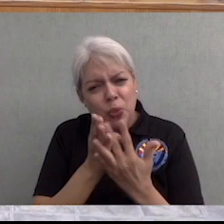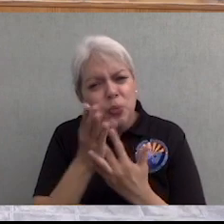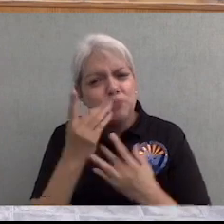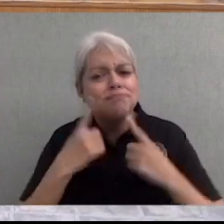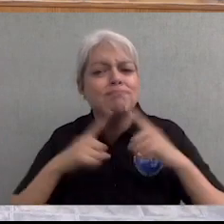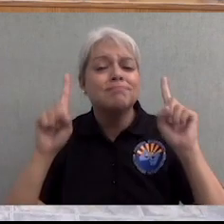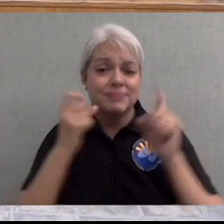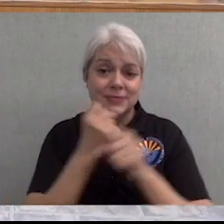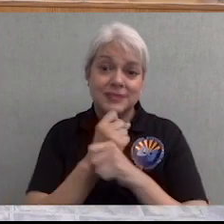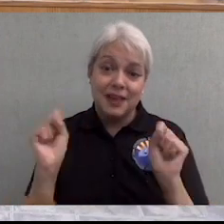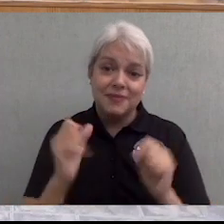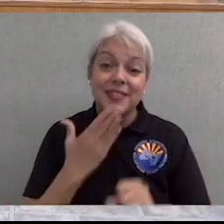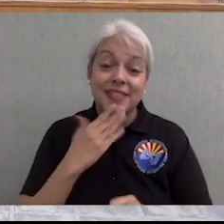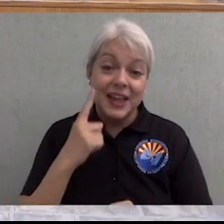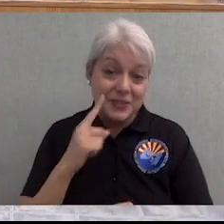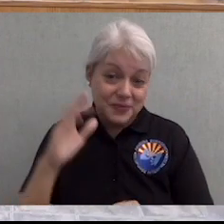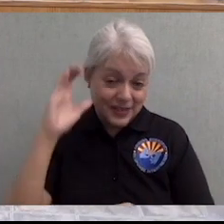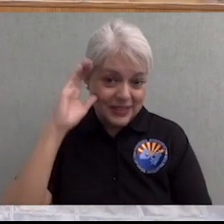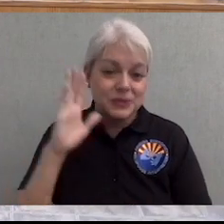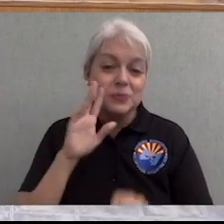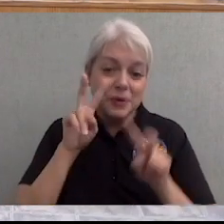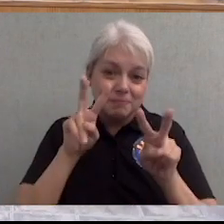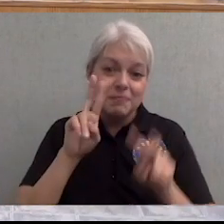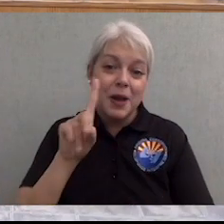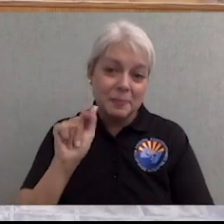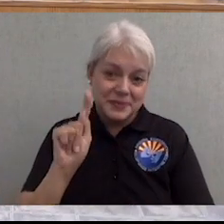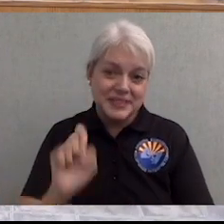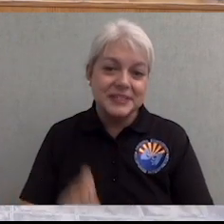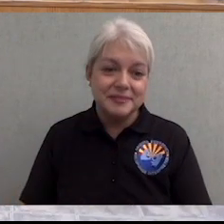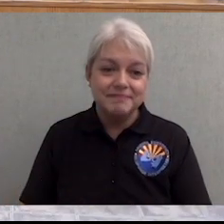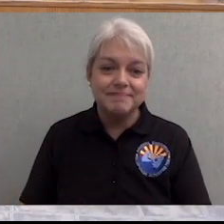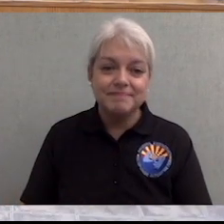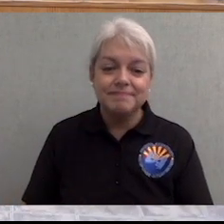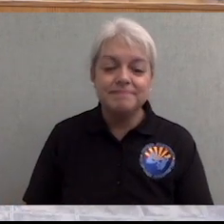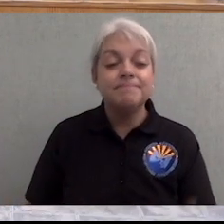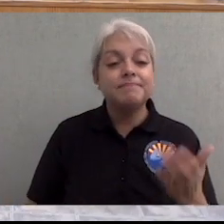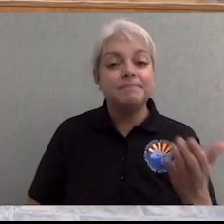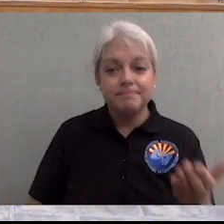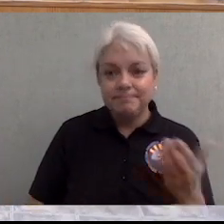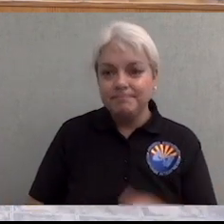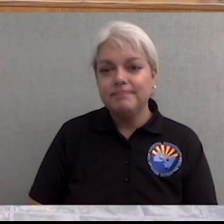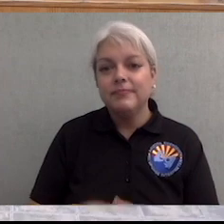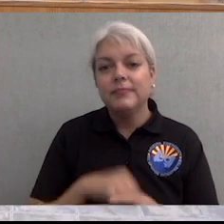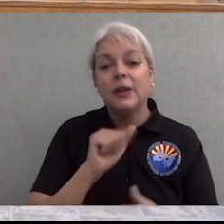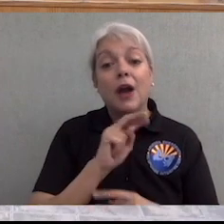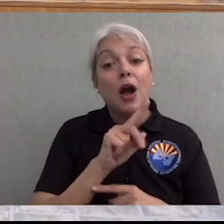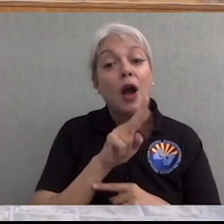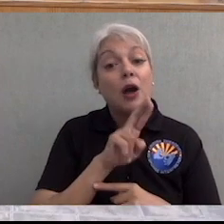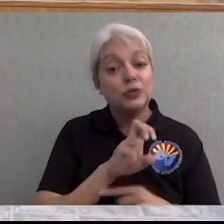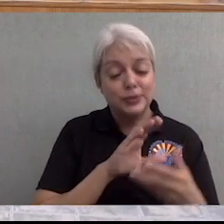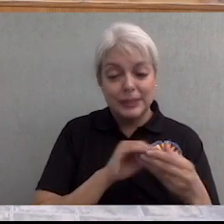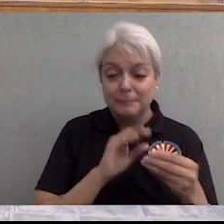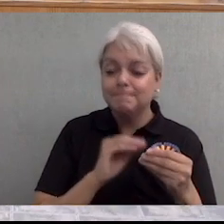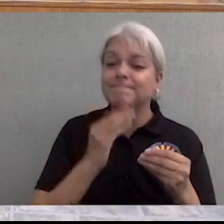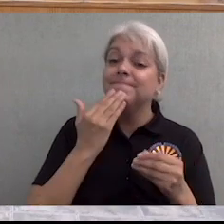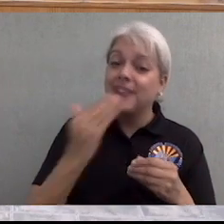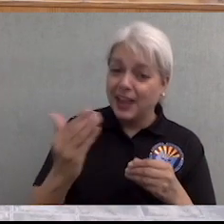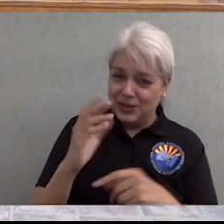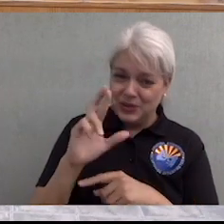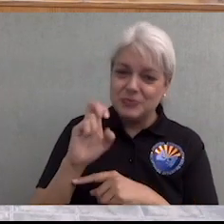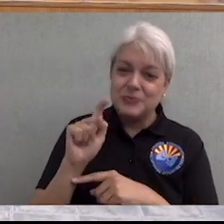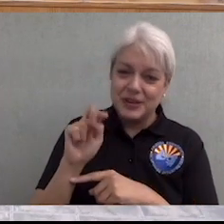you updated. Thank you, Dr. Renteria. So as all of you can see, that everybody on this panel cares about your